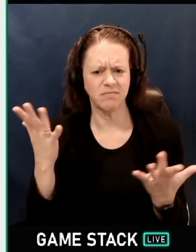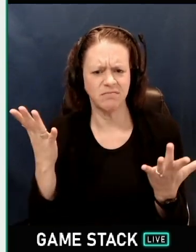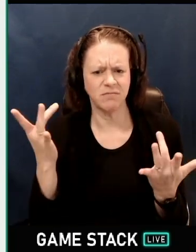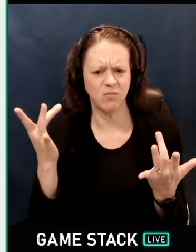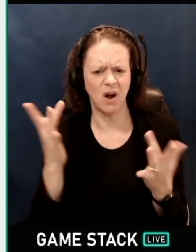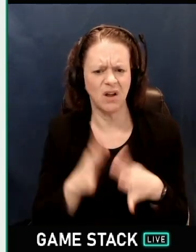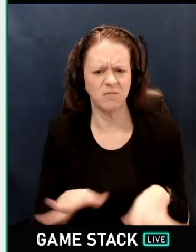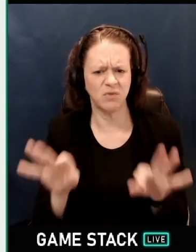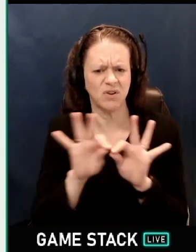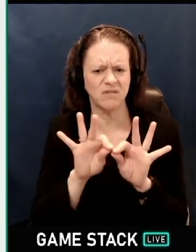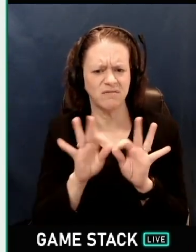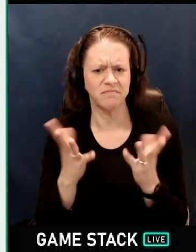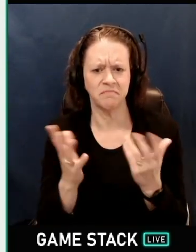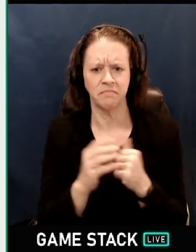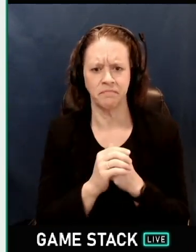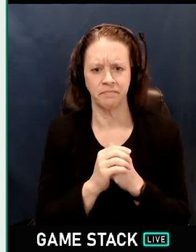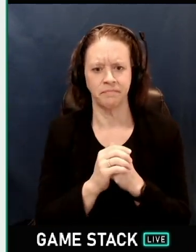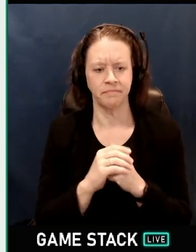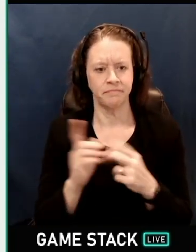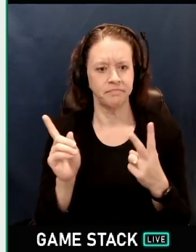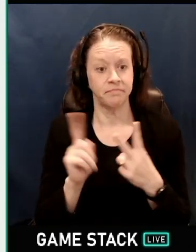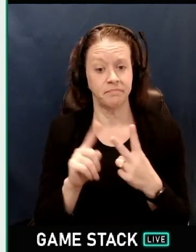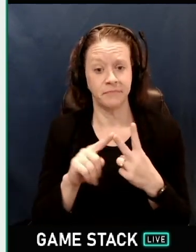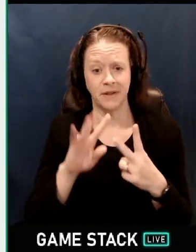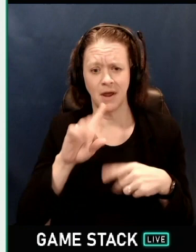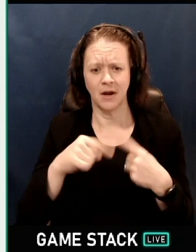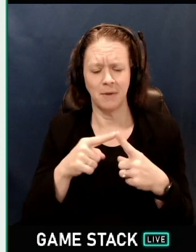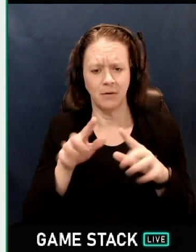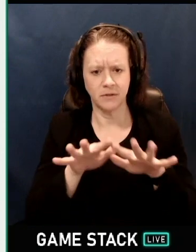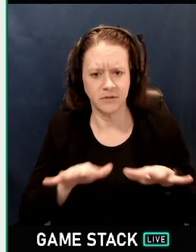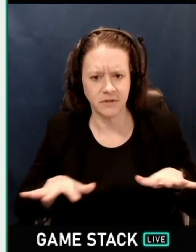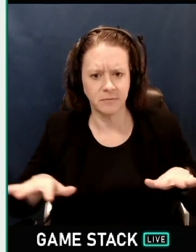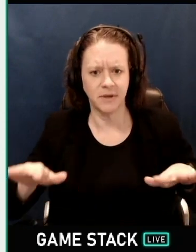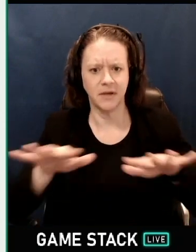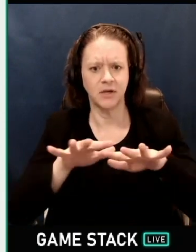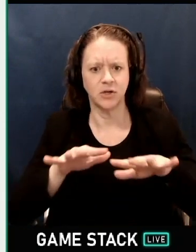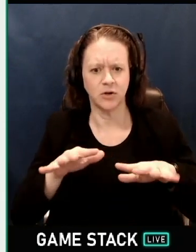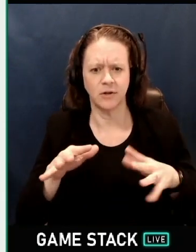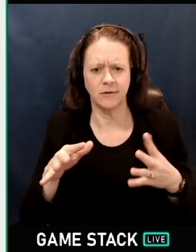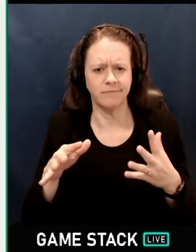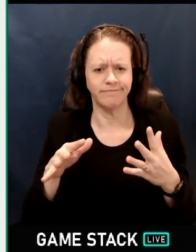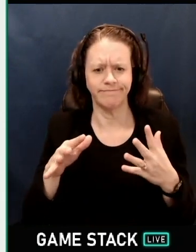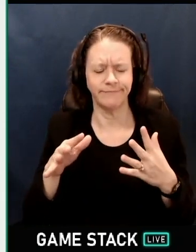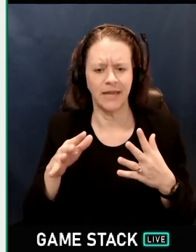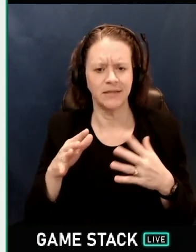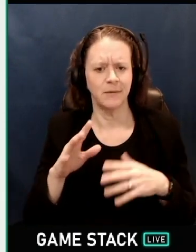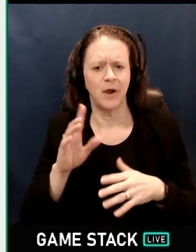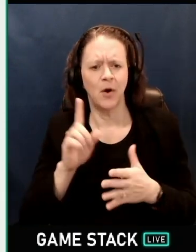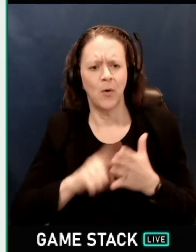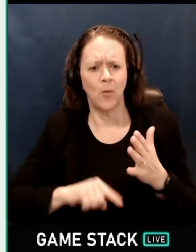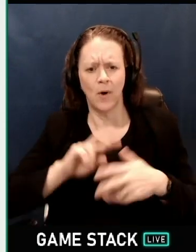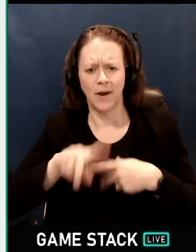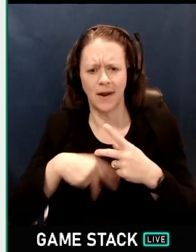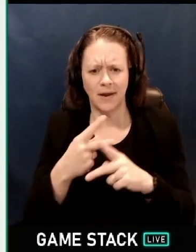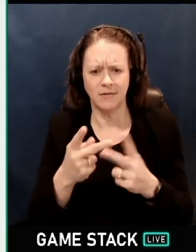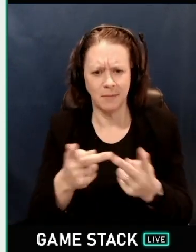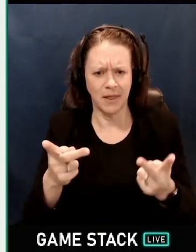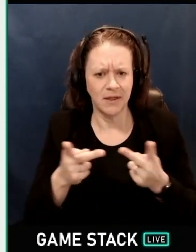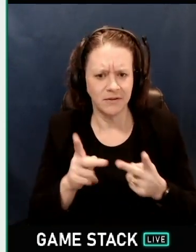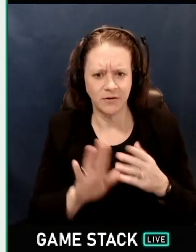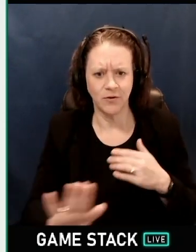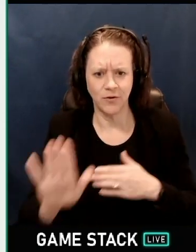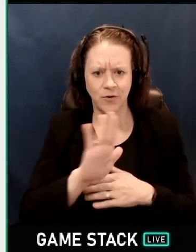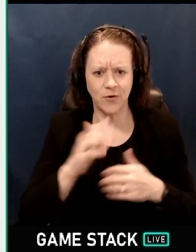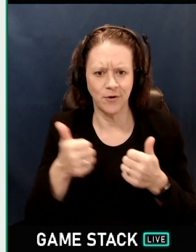into the spatial landscape, what kinds of places that your game might be played